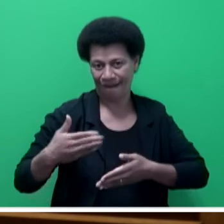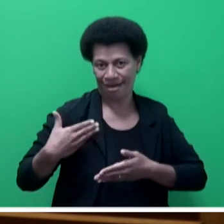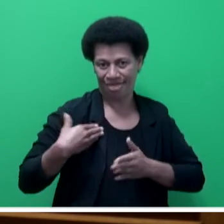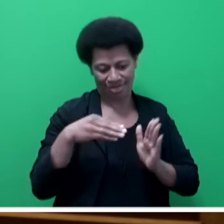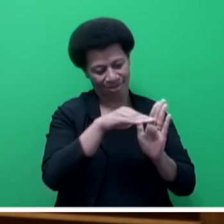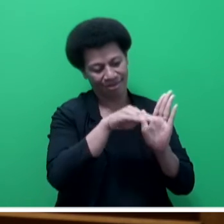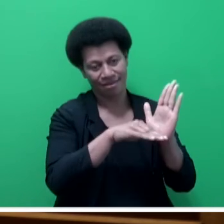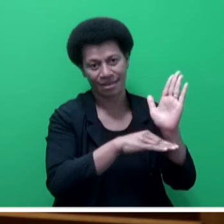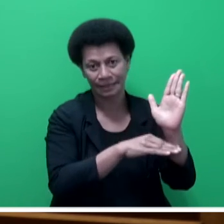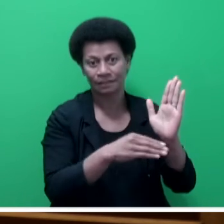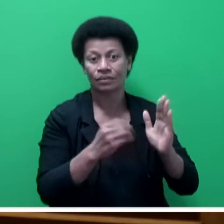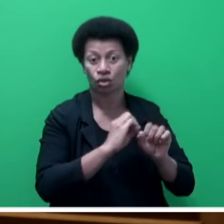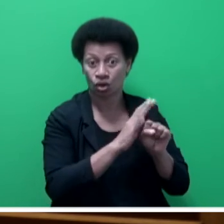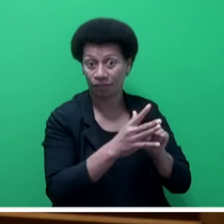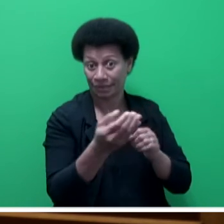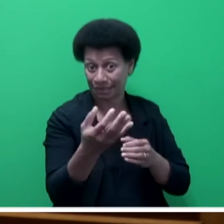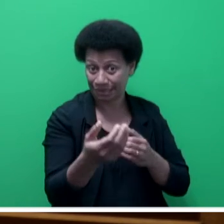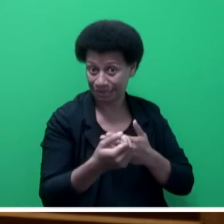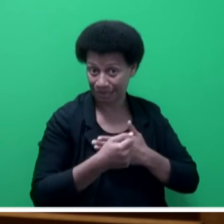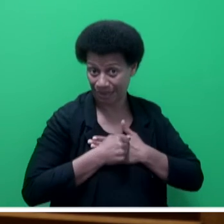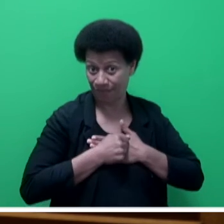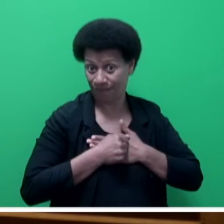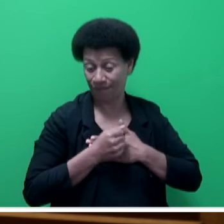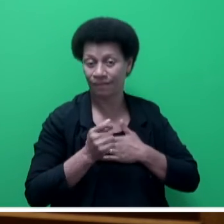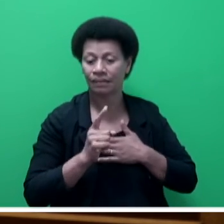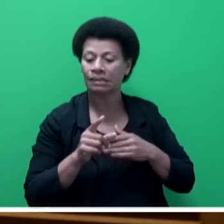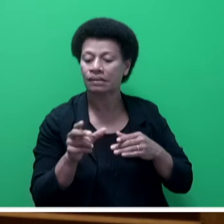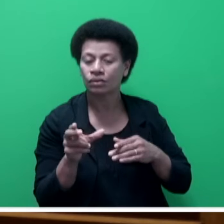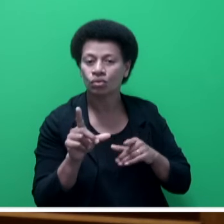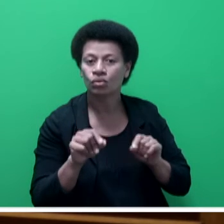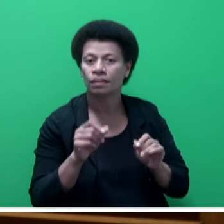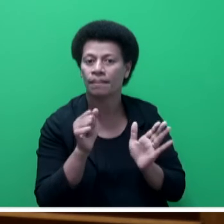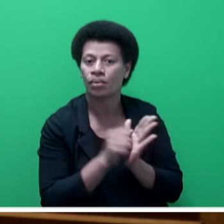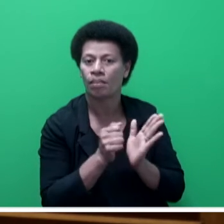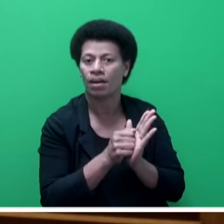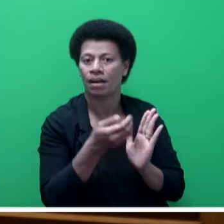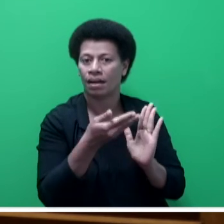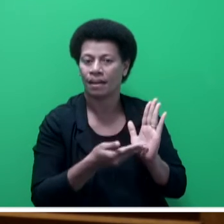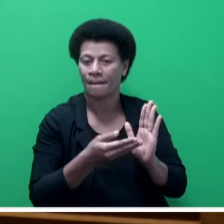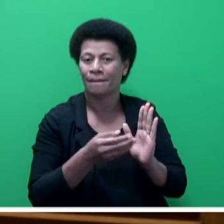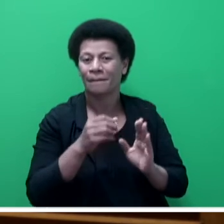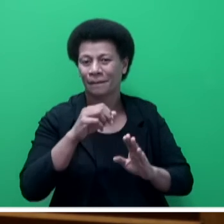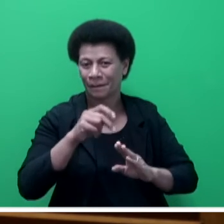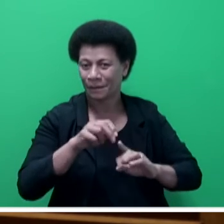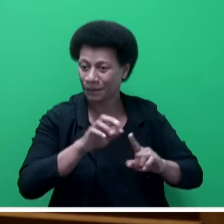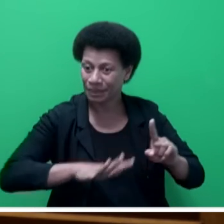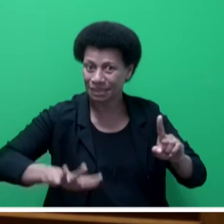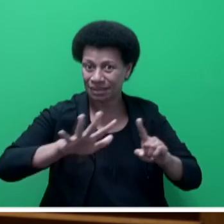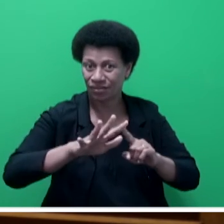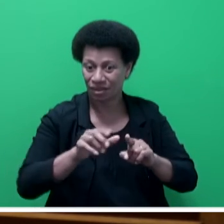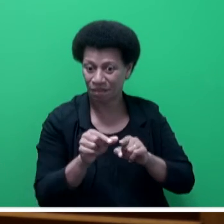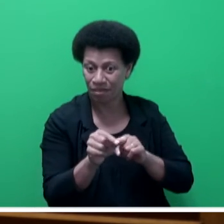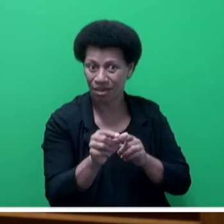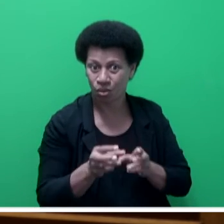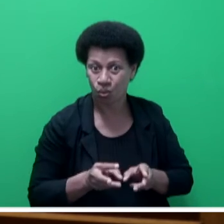and COVID-safe protocols to ensure this is done acceptably, and therefore, as the Pacific Pathway is concerned, progress is actually being made,